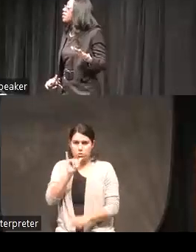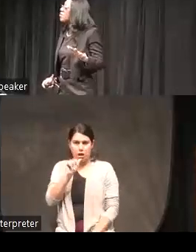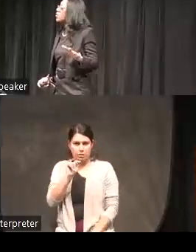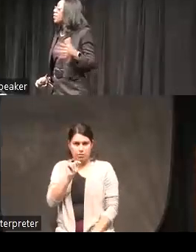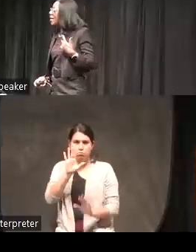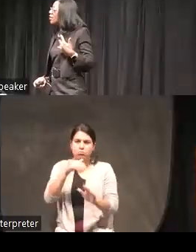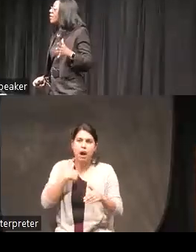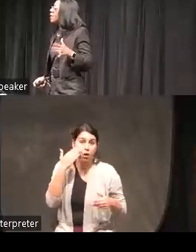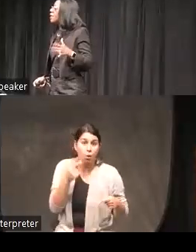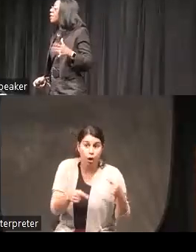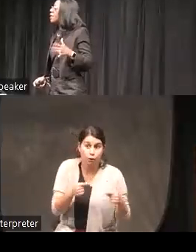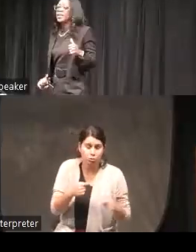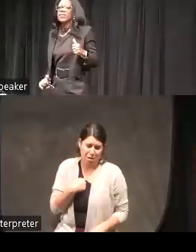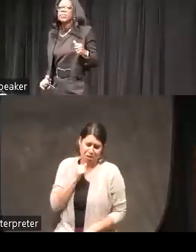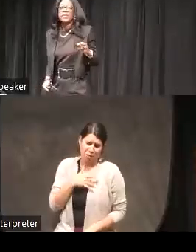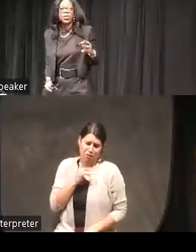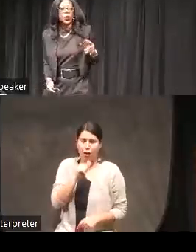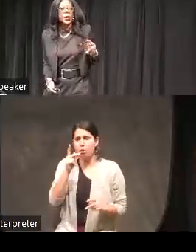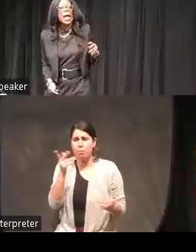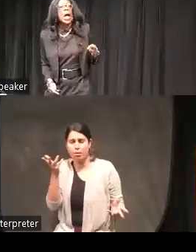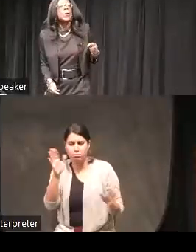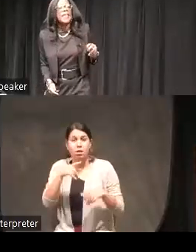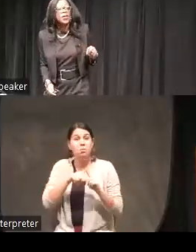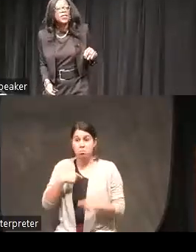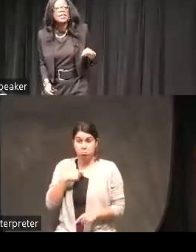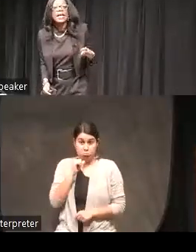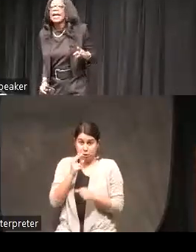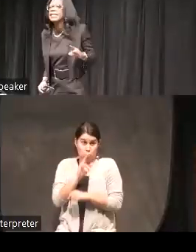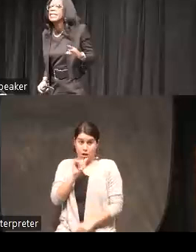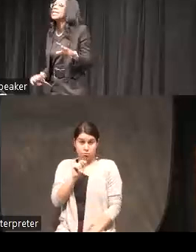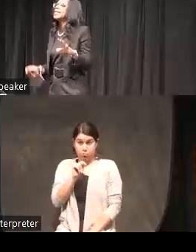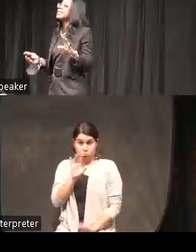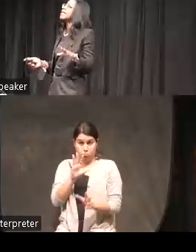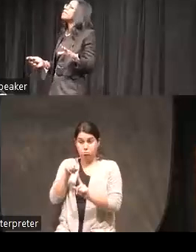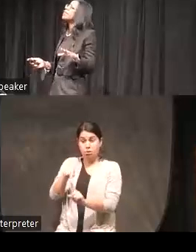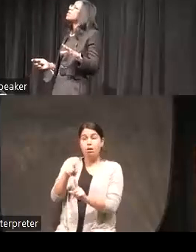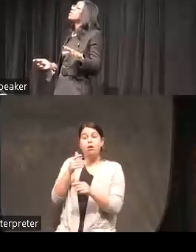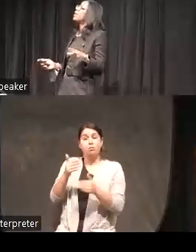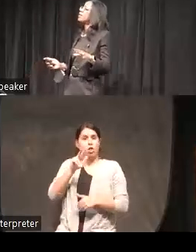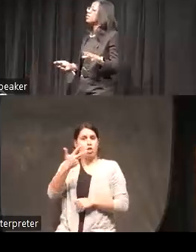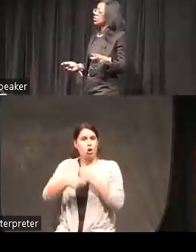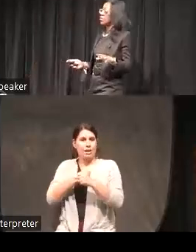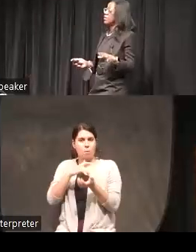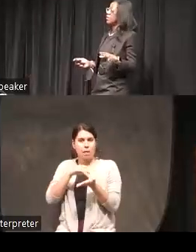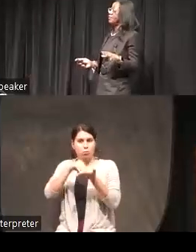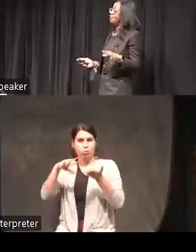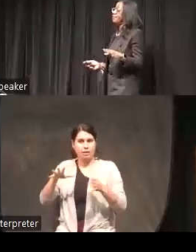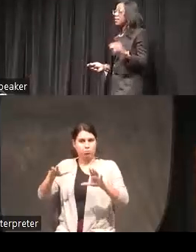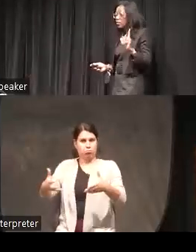is controversial, I don't find it controversial, but other people do, right? Without using the IIT, they did a study of third-year medical